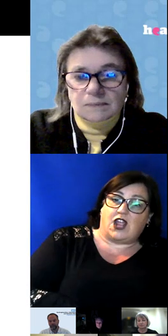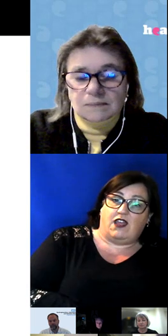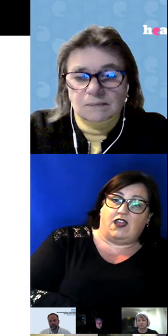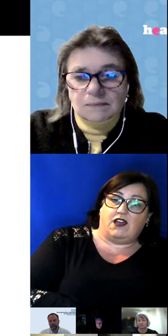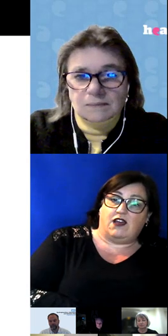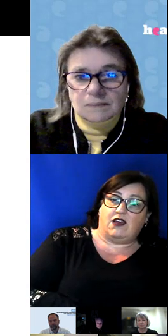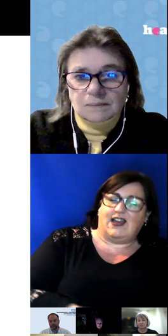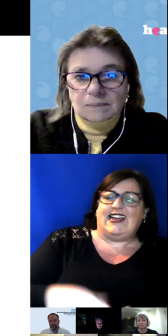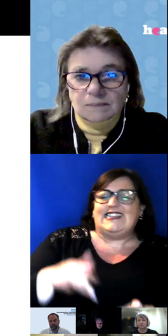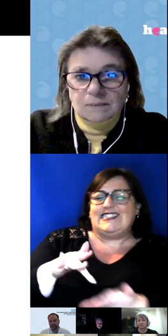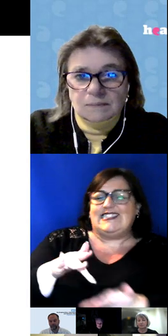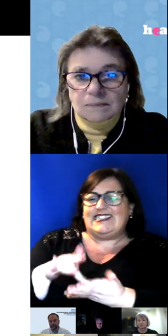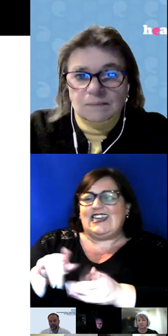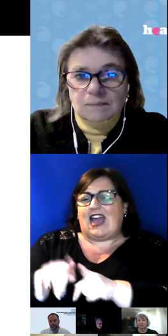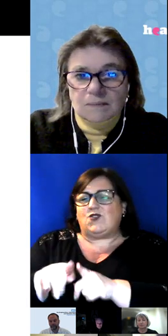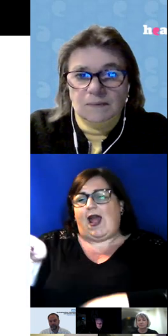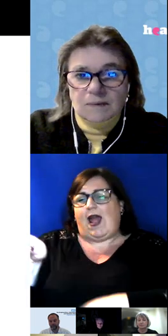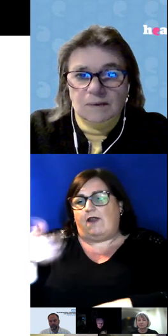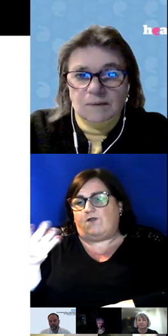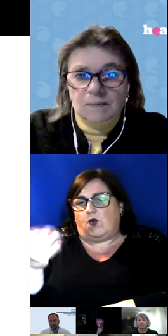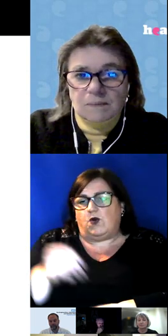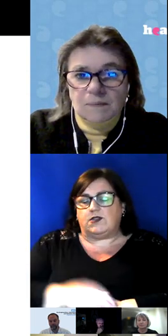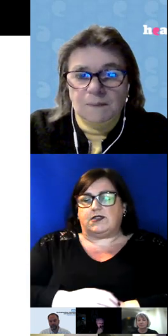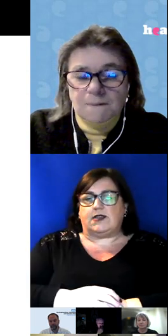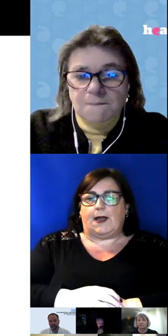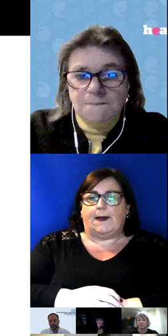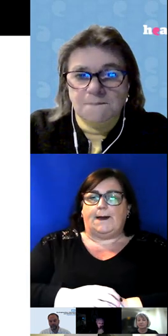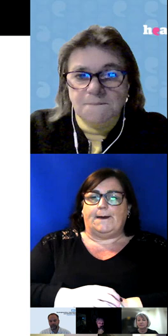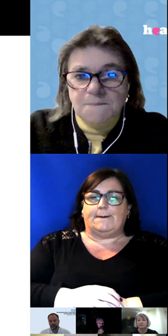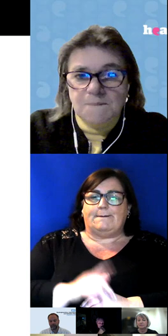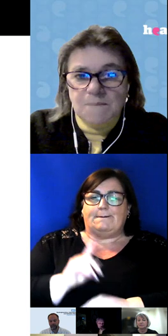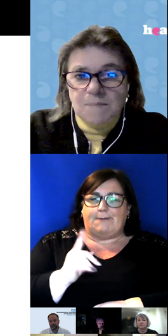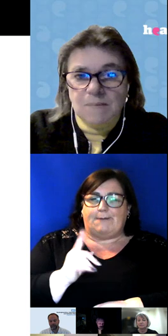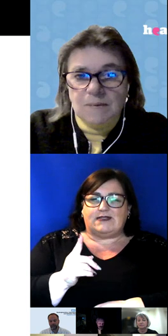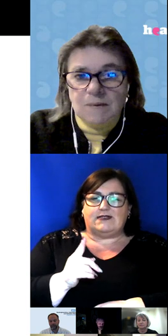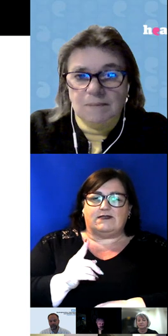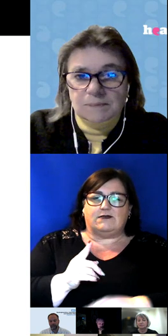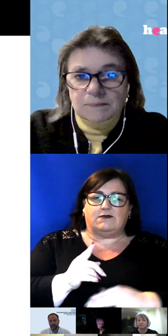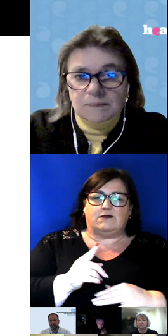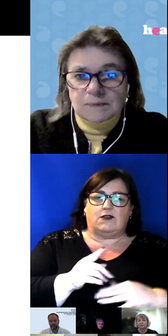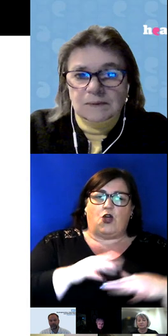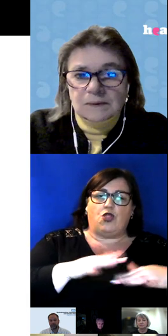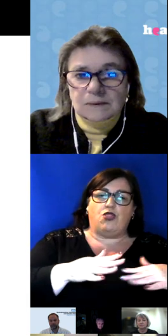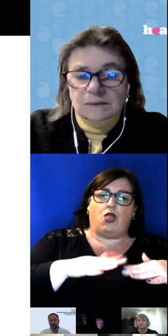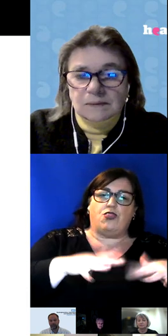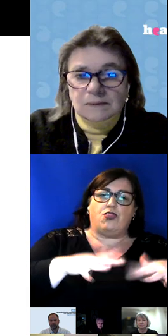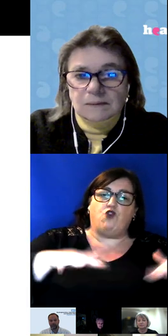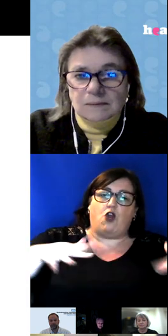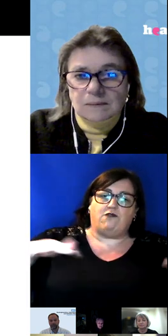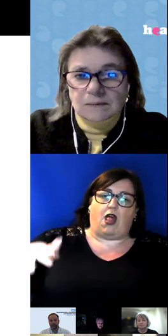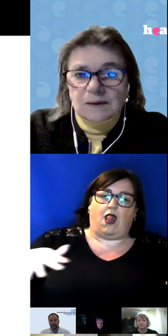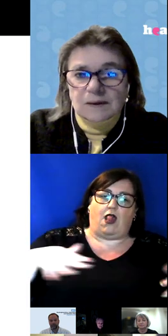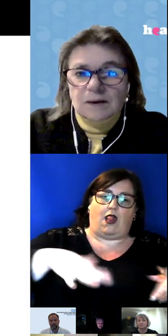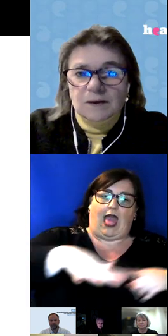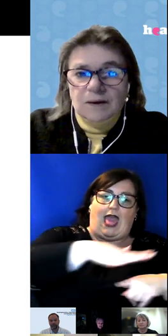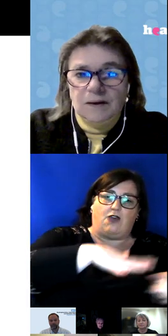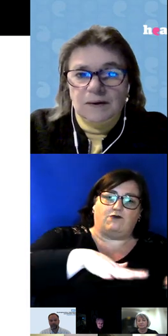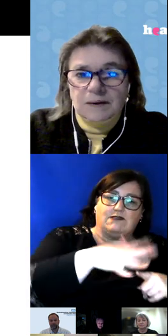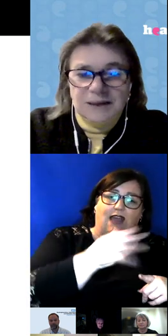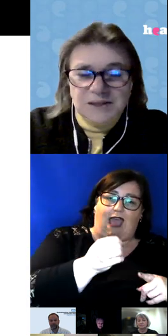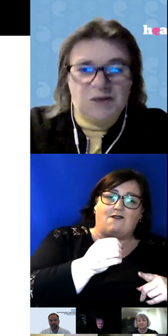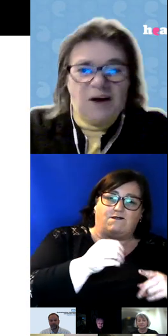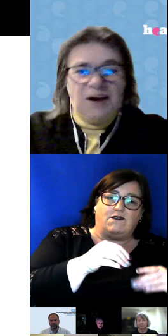lot of deprivation, poverty. But there are pockets of poverty in the rural areas as well. And so we've highlighted that. I hope